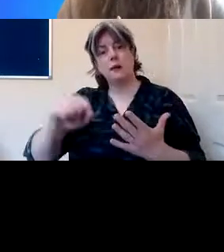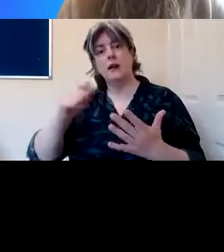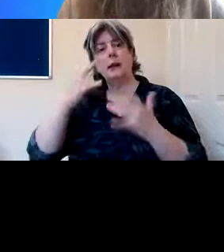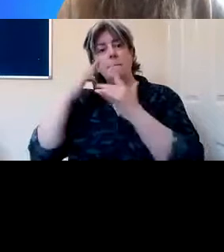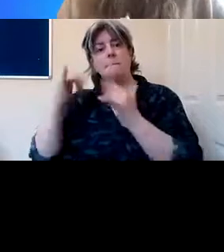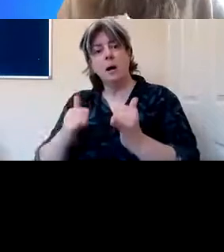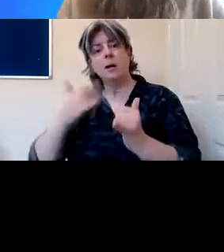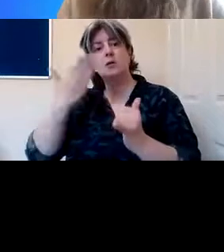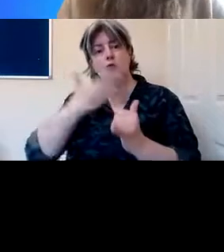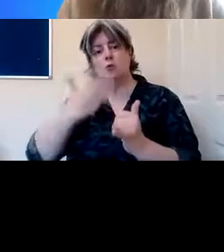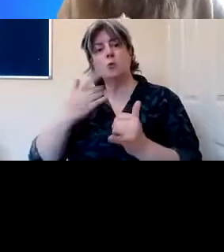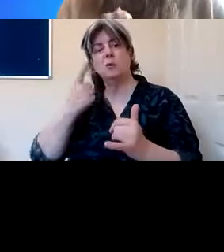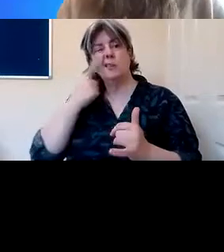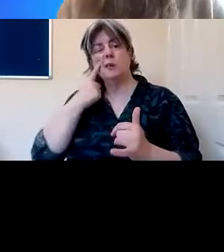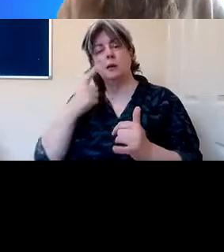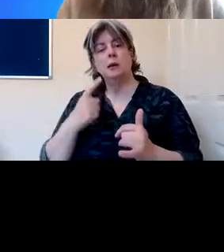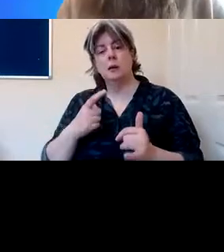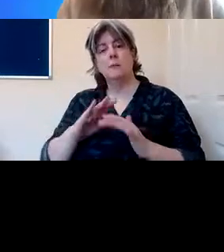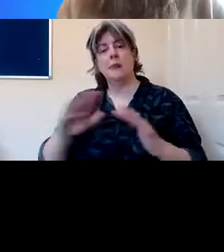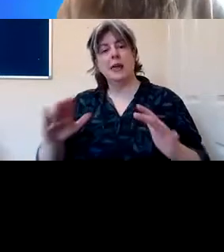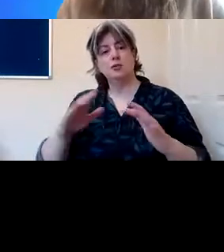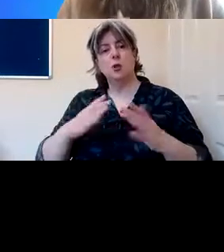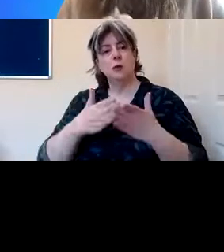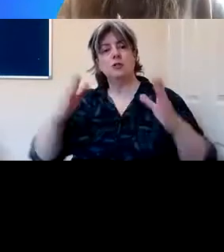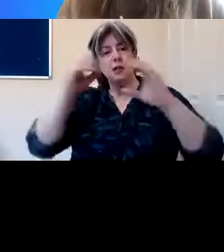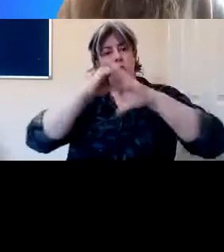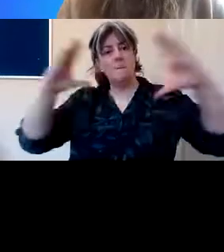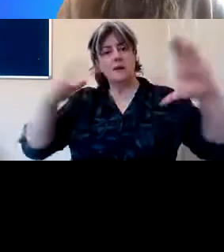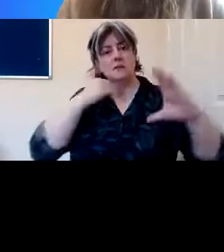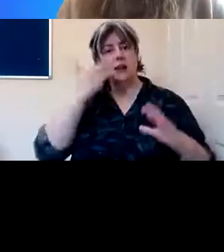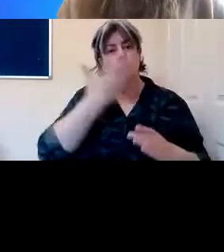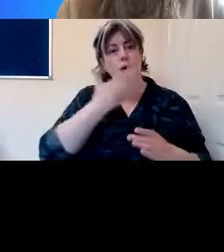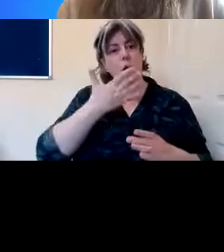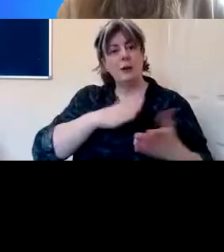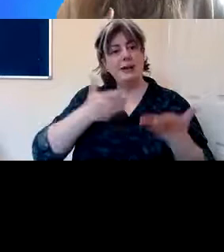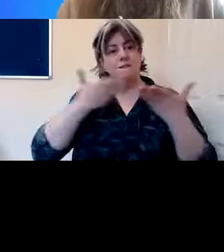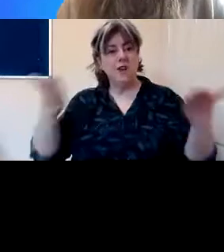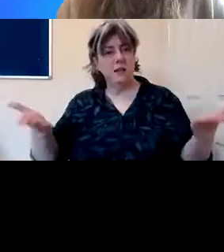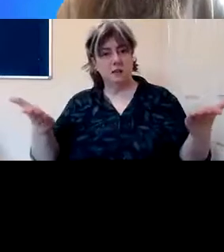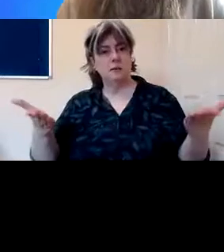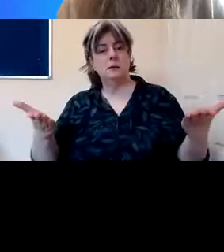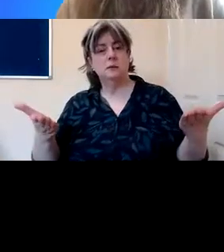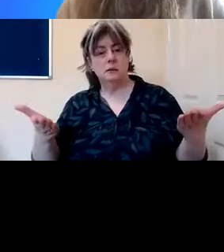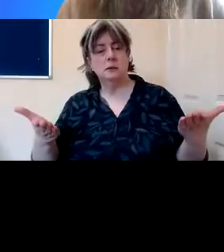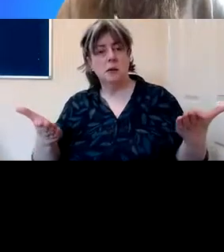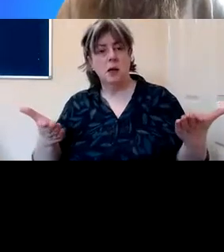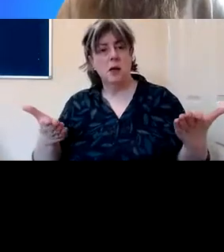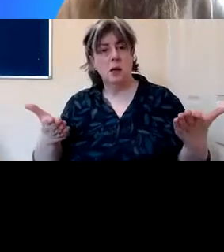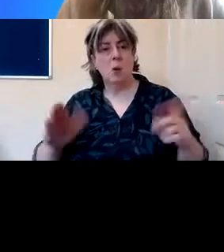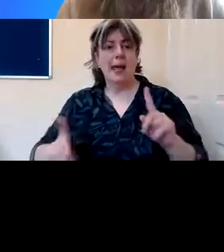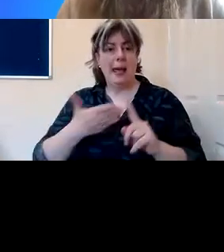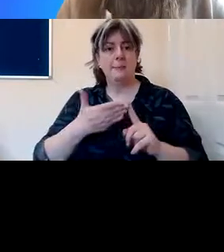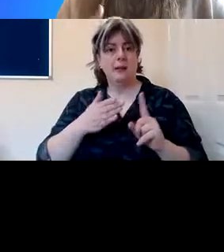do that, but that is not the picture in every school, and we need it to be equitable. And that's what we're looking for, is something